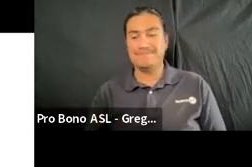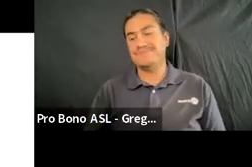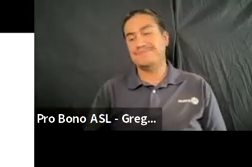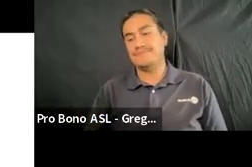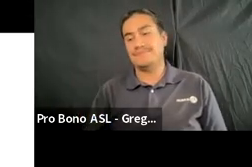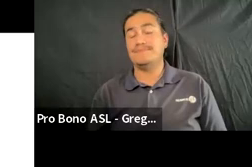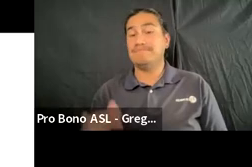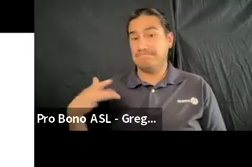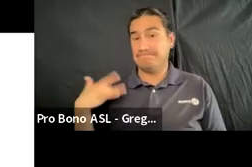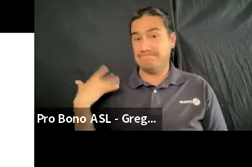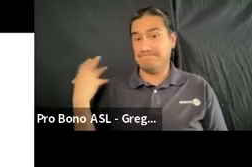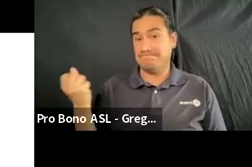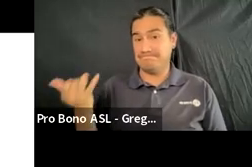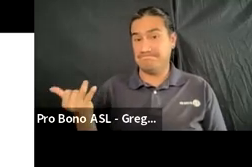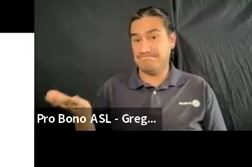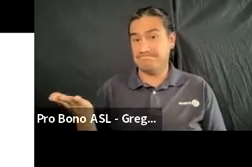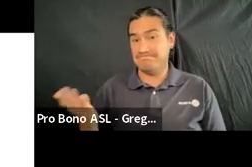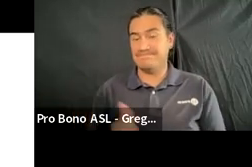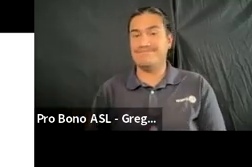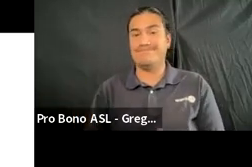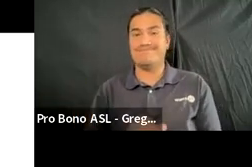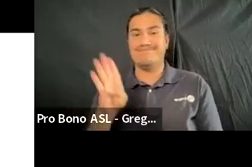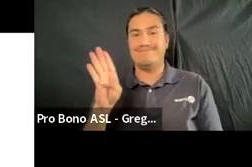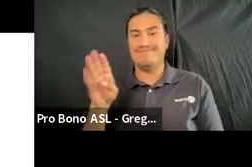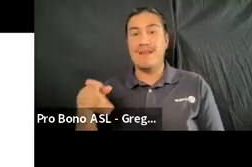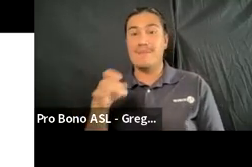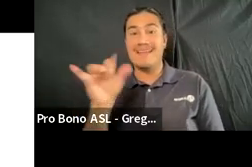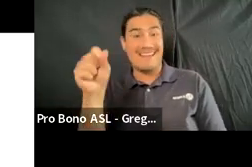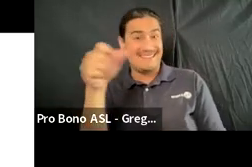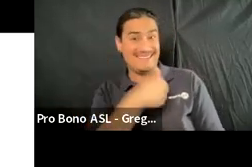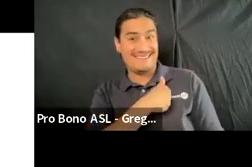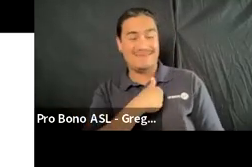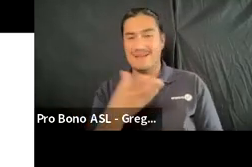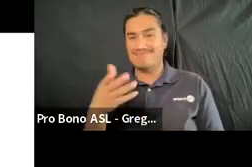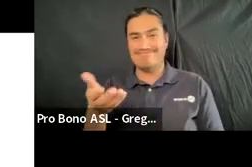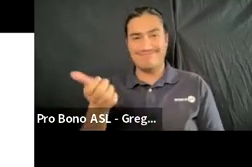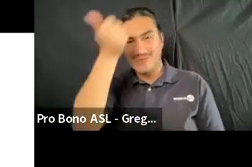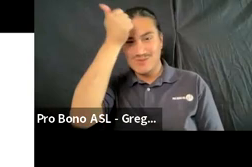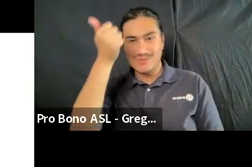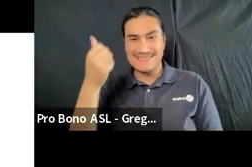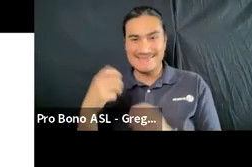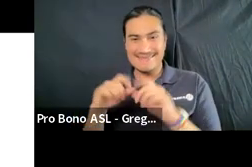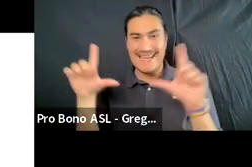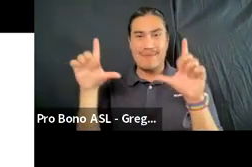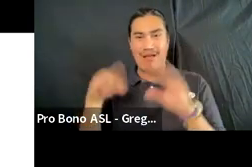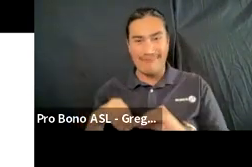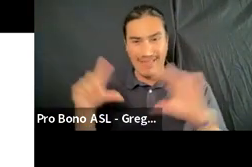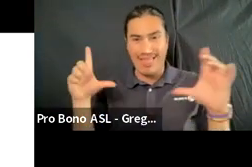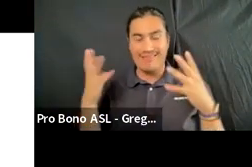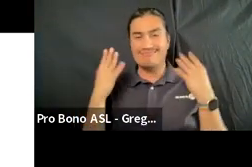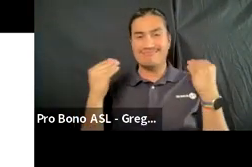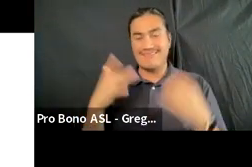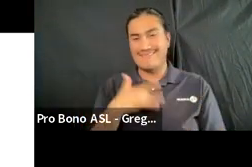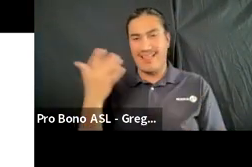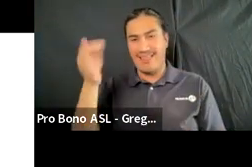you feeling brave today? Yes, I am. I'm sorry. My stupid camera went on and then it shut off and I feel like an